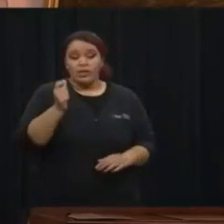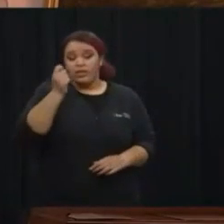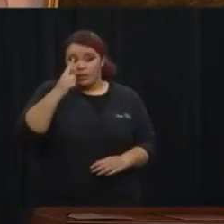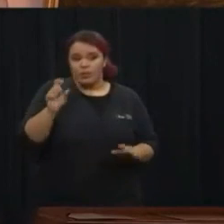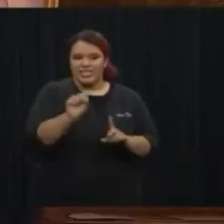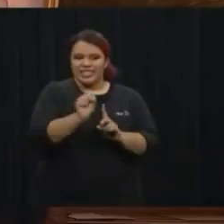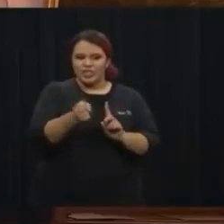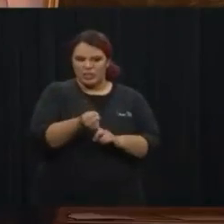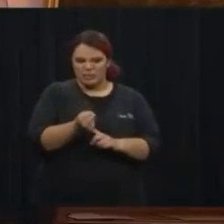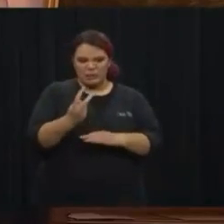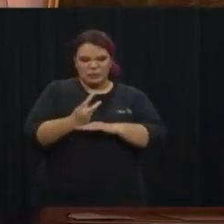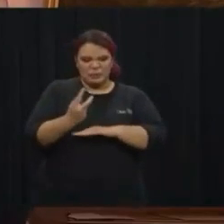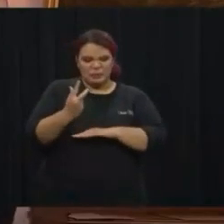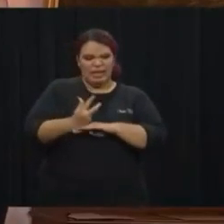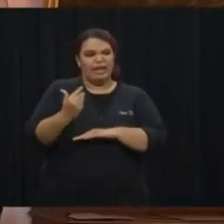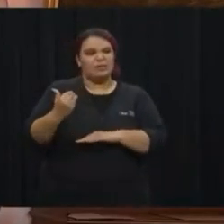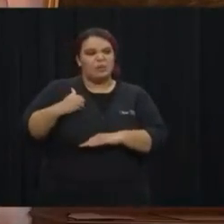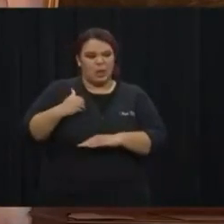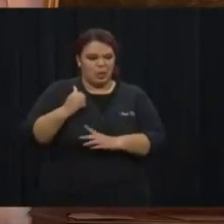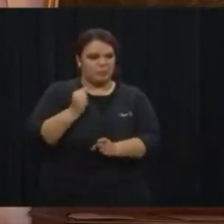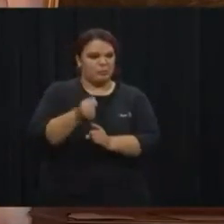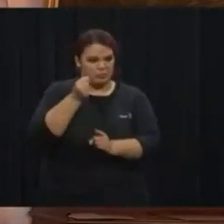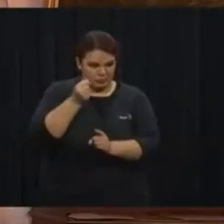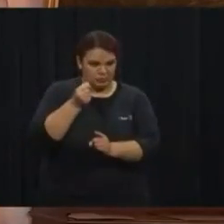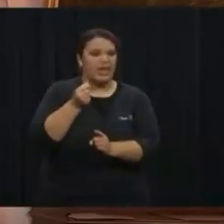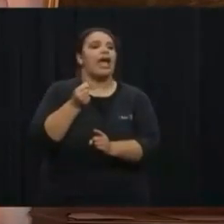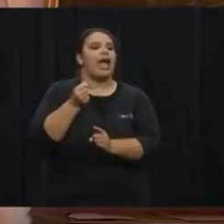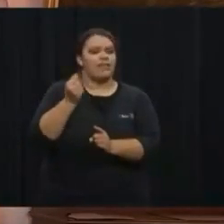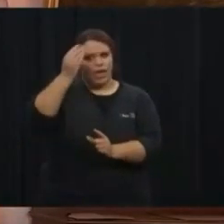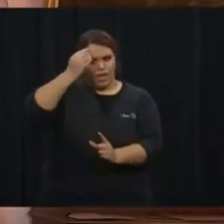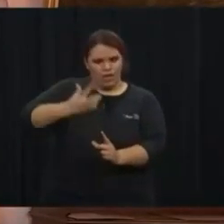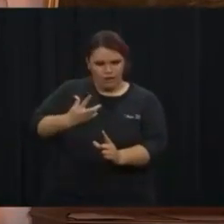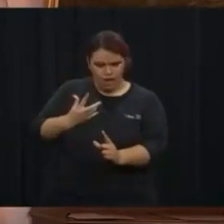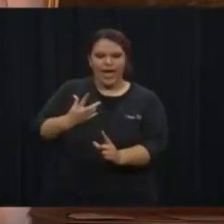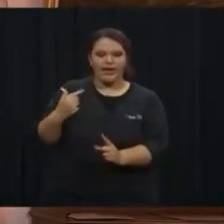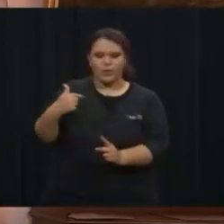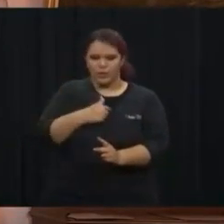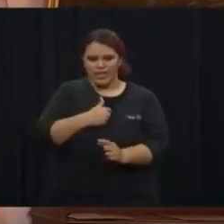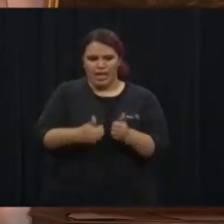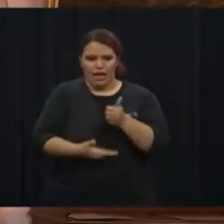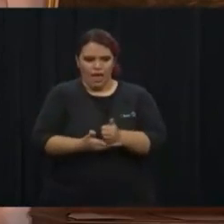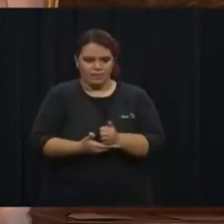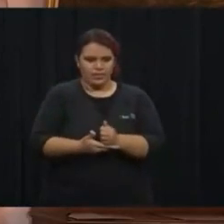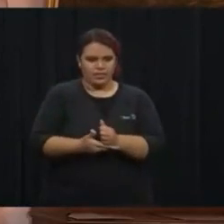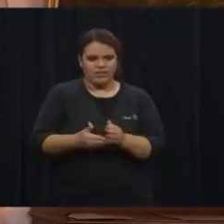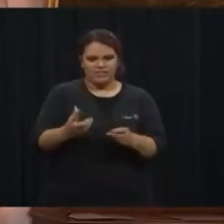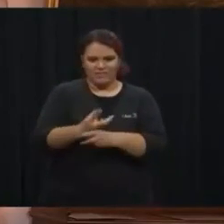order, and I would refer things like this to the Attorney General at this point.